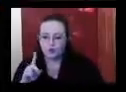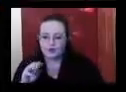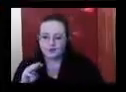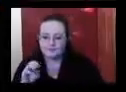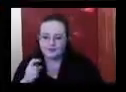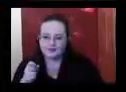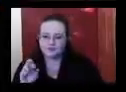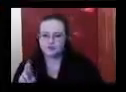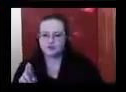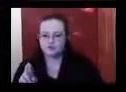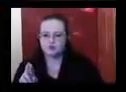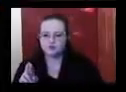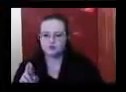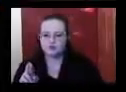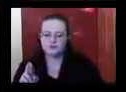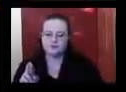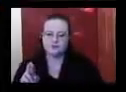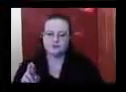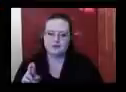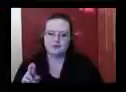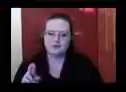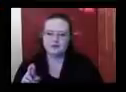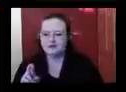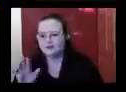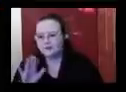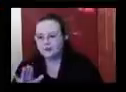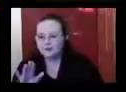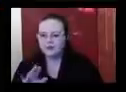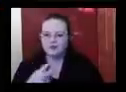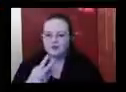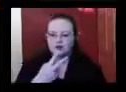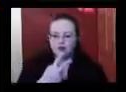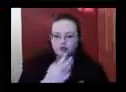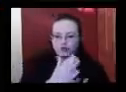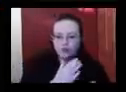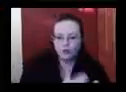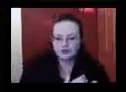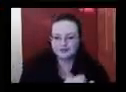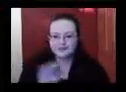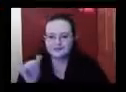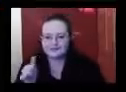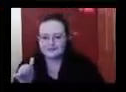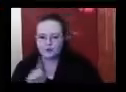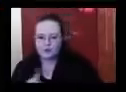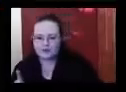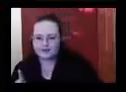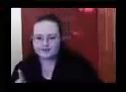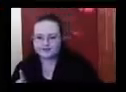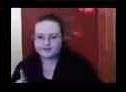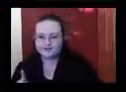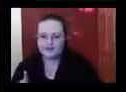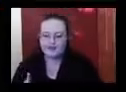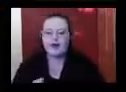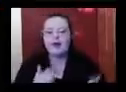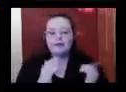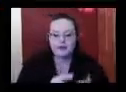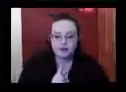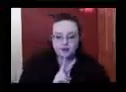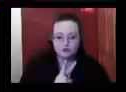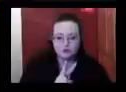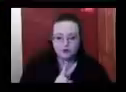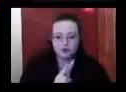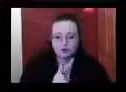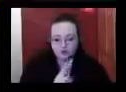The quadmesters last approximately 10 weeks, and then they'll start up 2 more new classes. So by the end of that